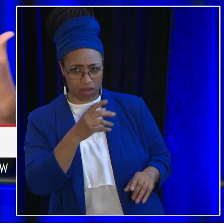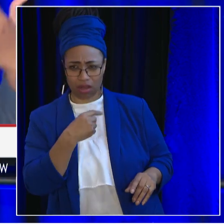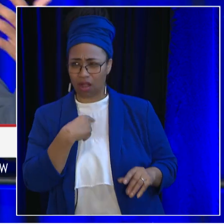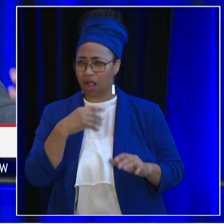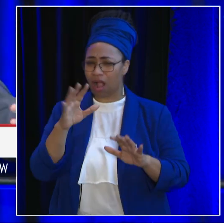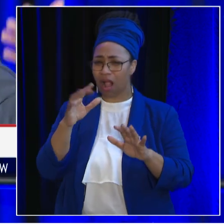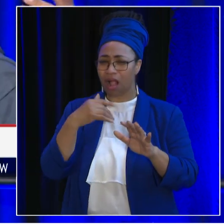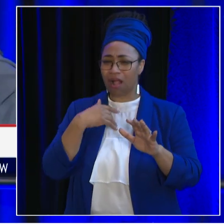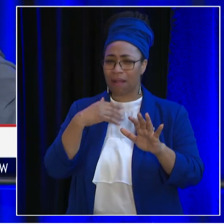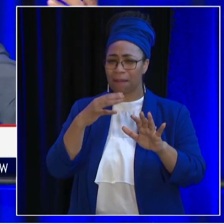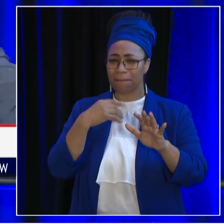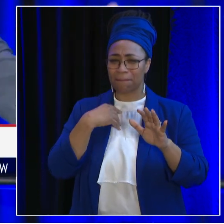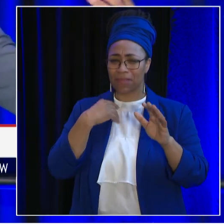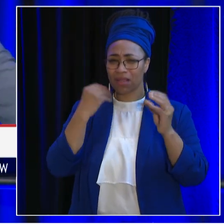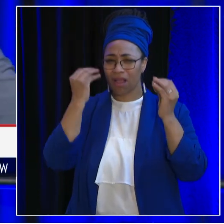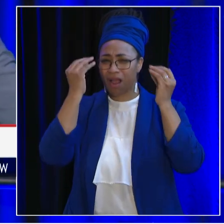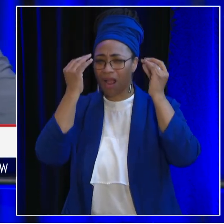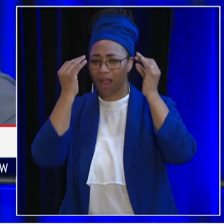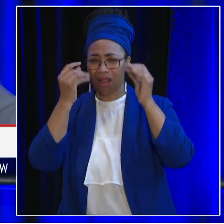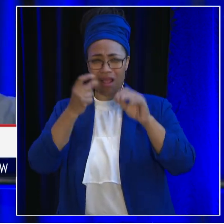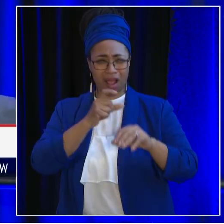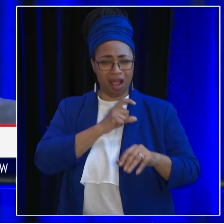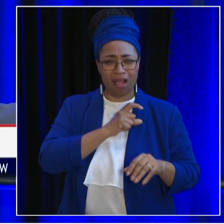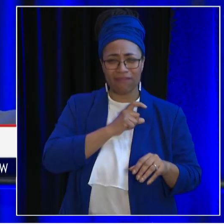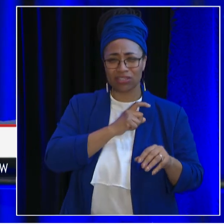should look into your past in case there's anything sketchy.